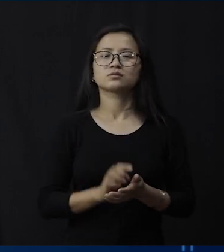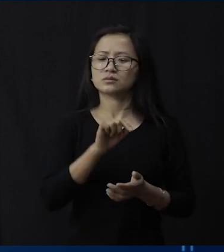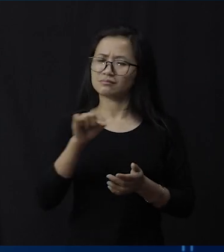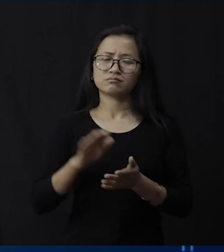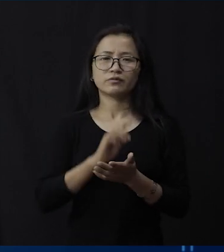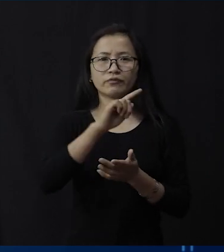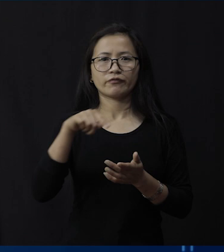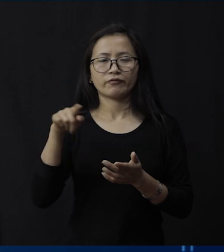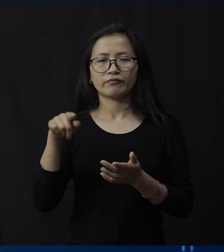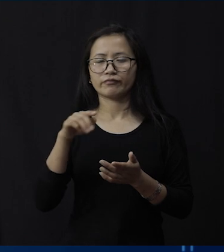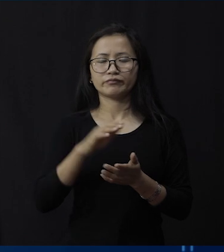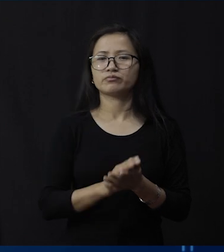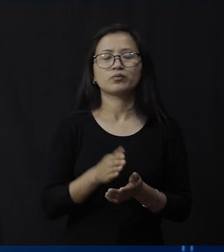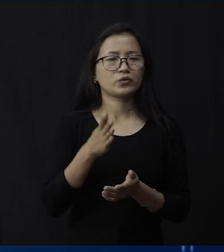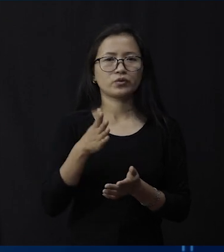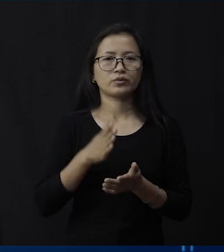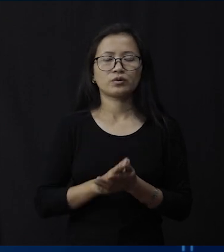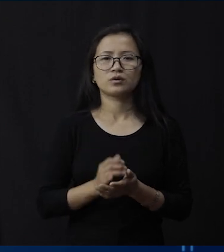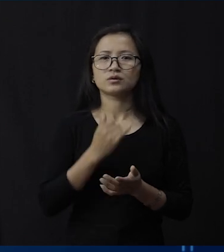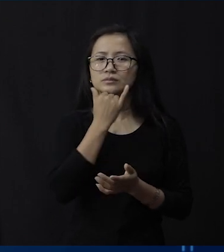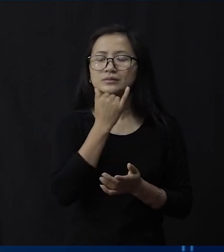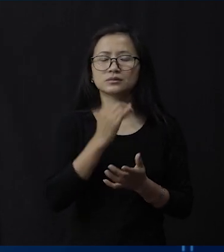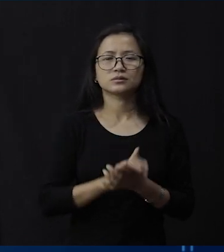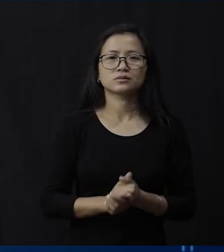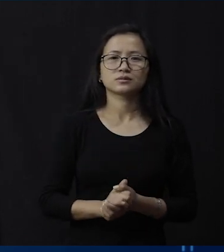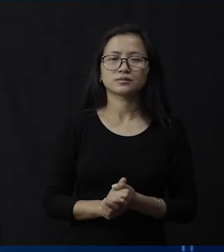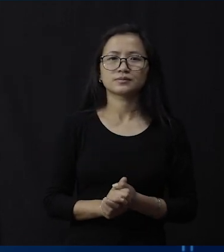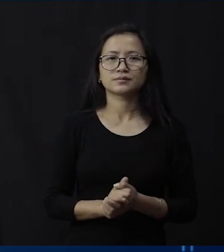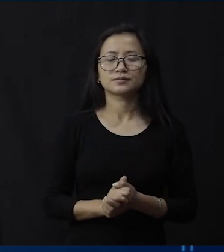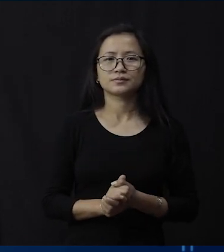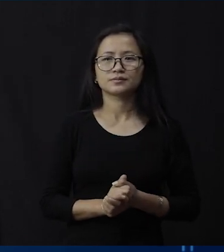Okay, EAC looks after the circle, right?